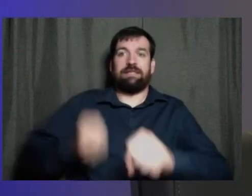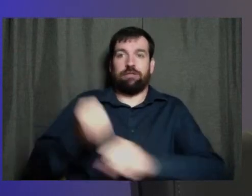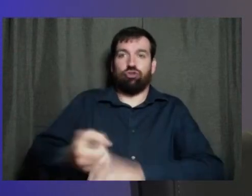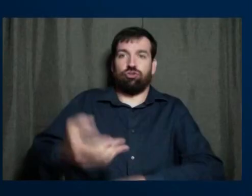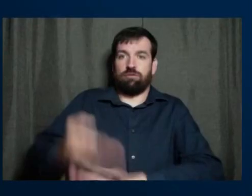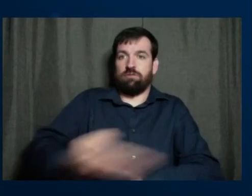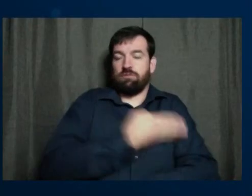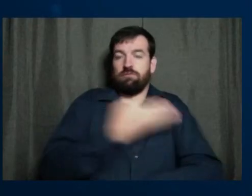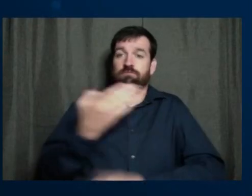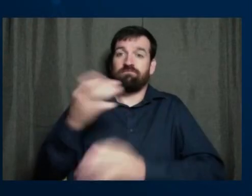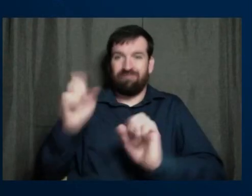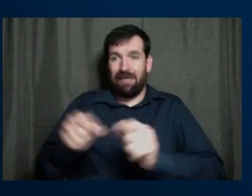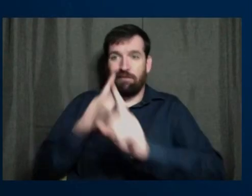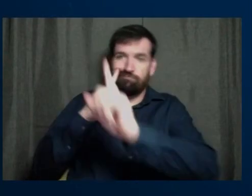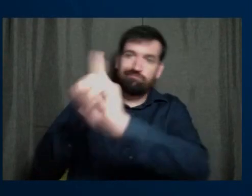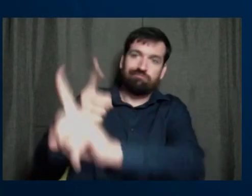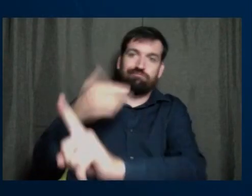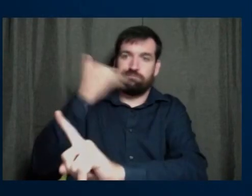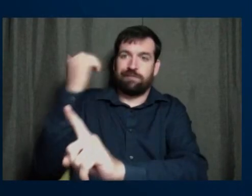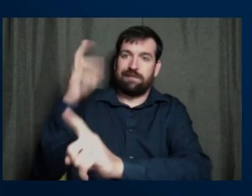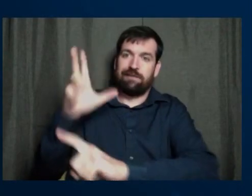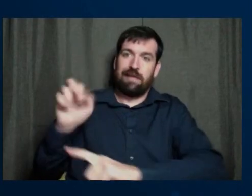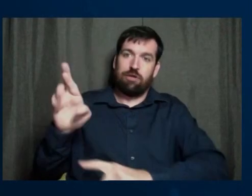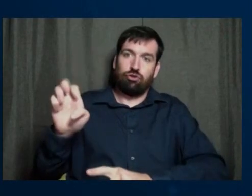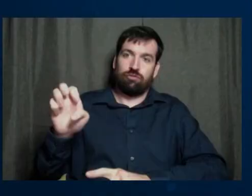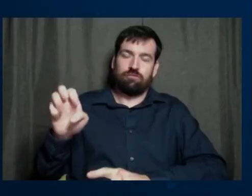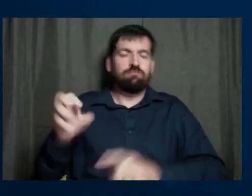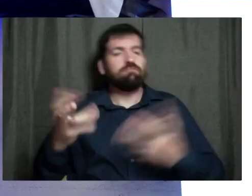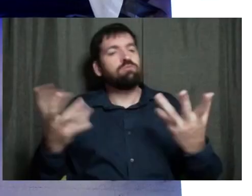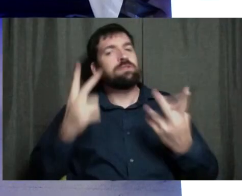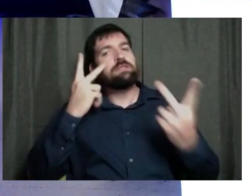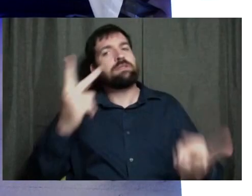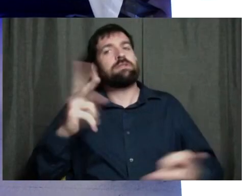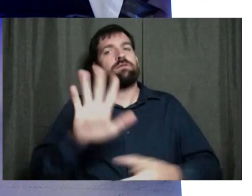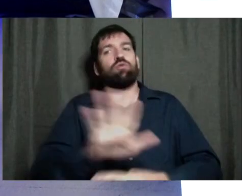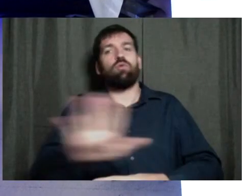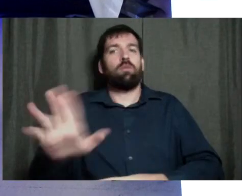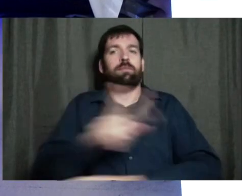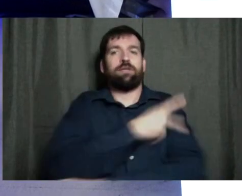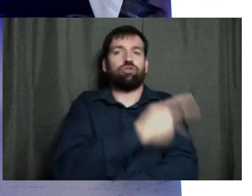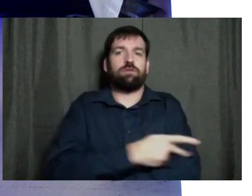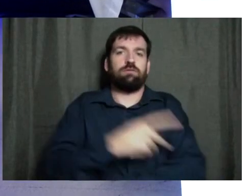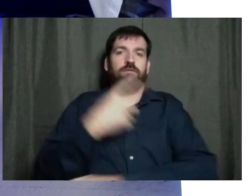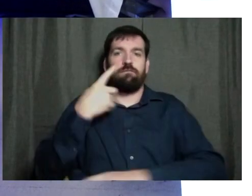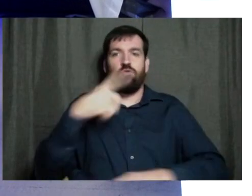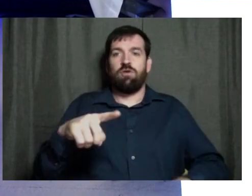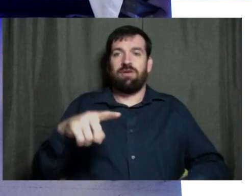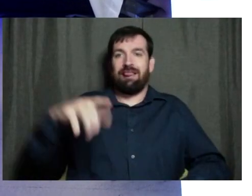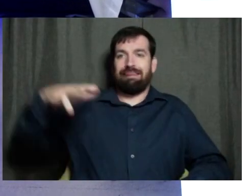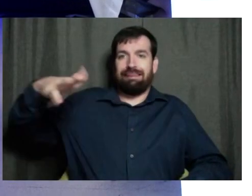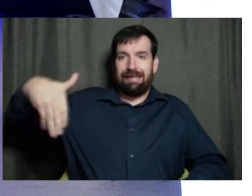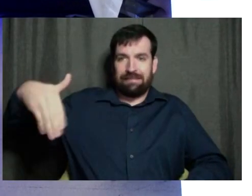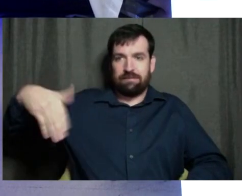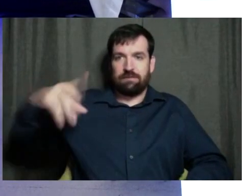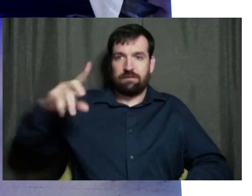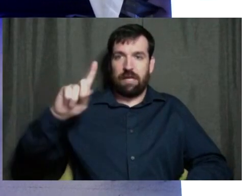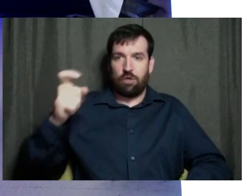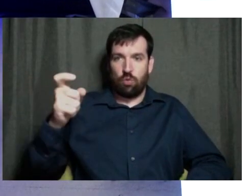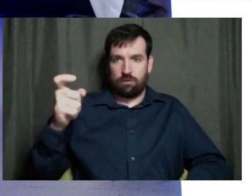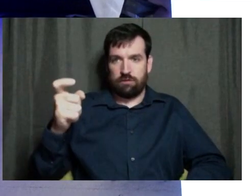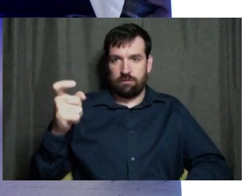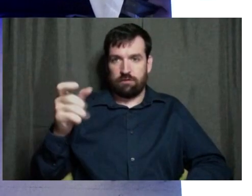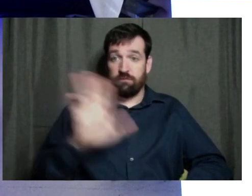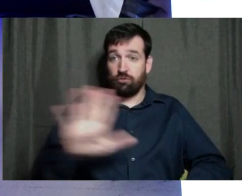care. What have you been seeing with your patients as far as late diagnosis with your practice with your patients due to